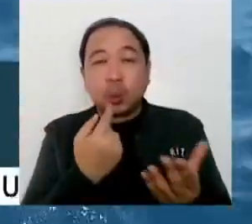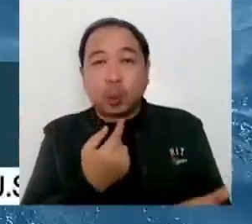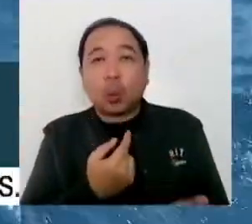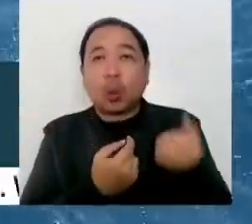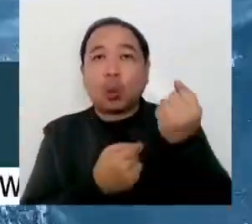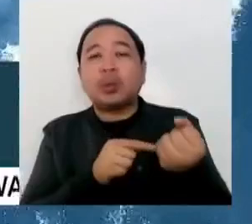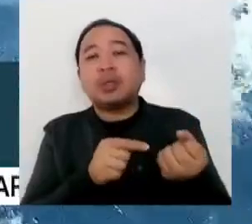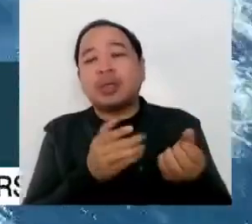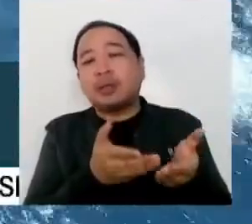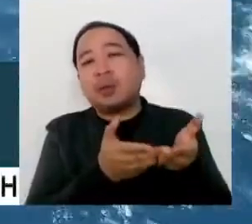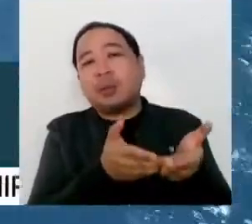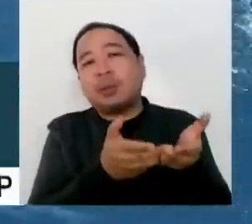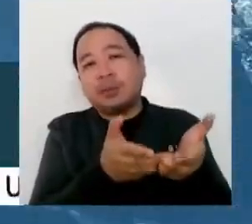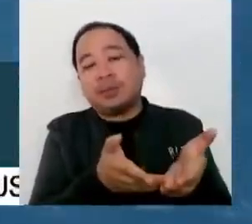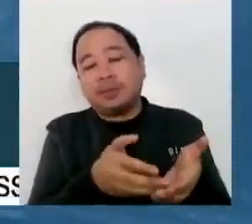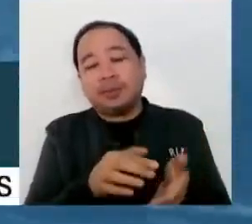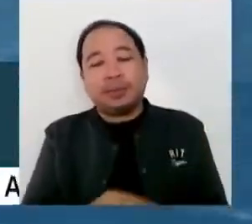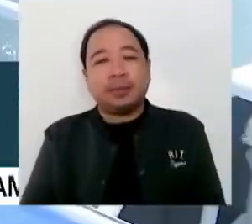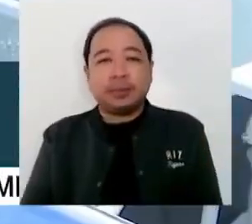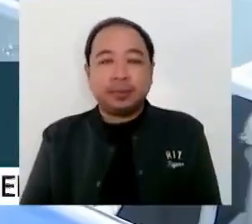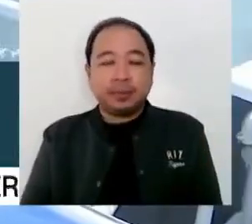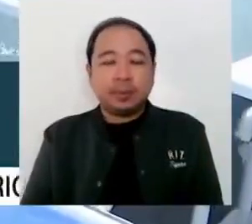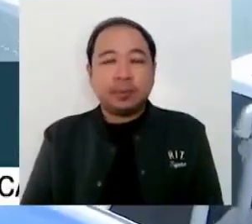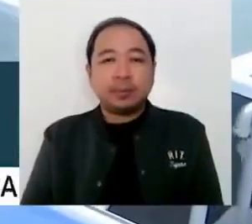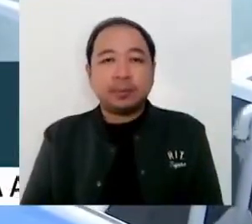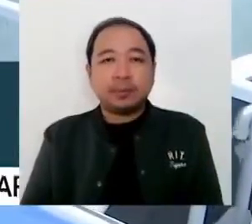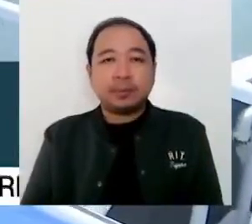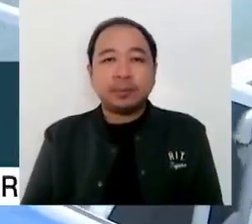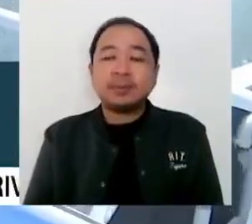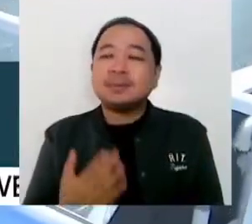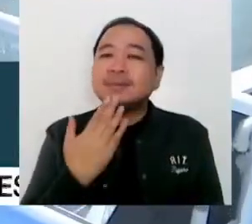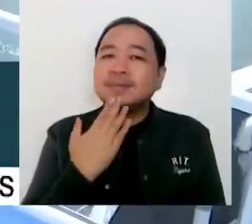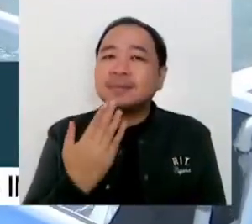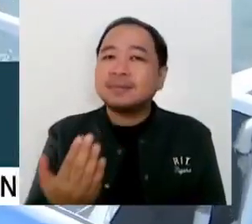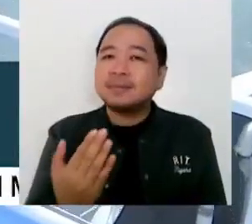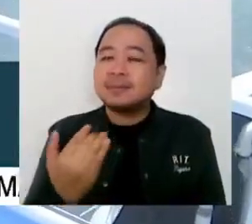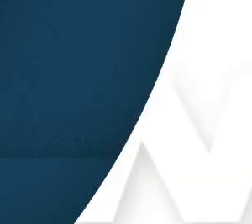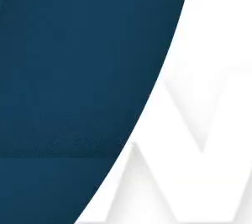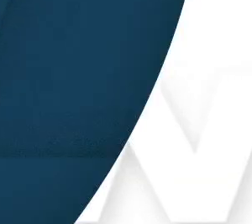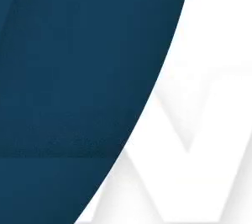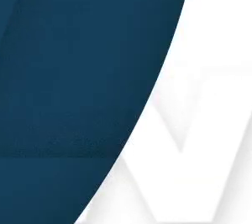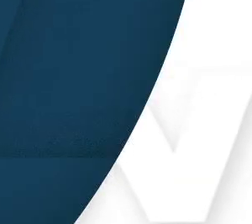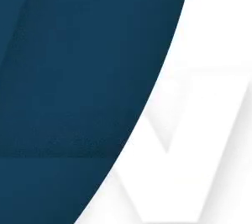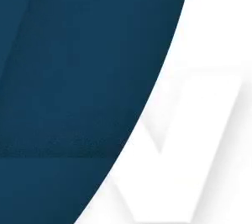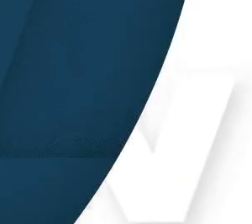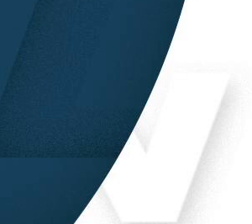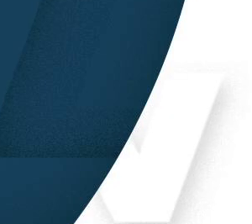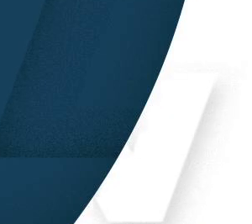cargo. Marmina. Thanks a lot. Dennis Dato there joining us on the line.